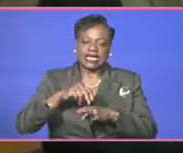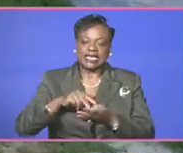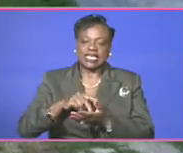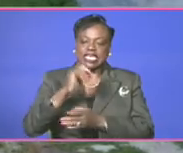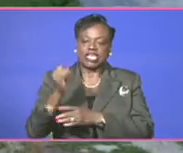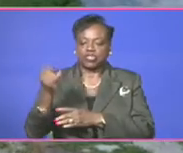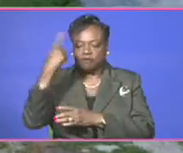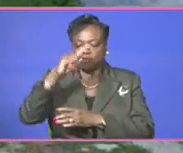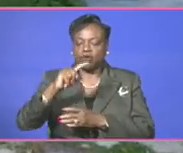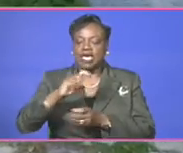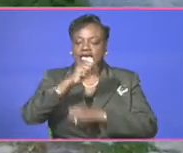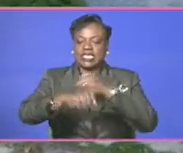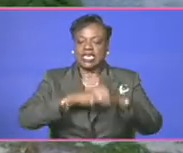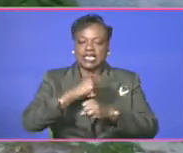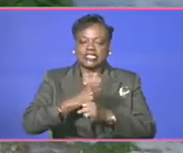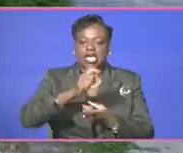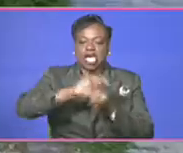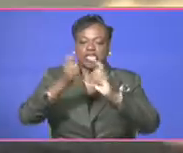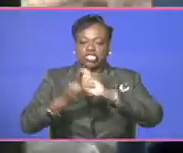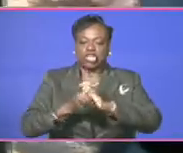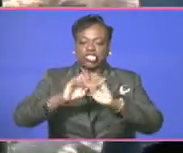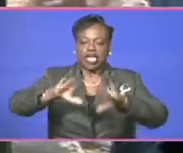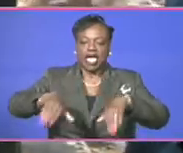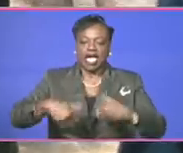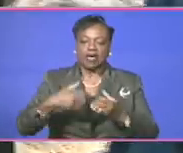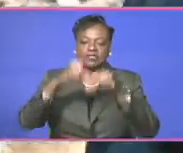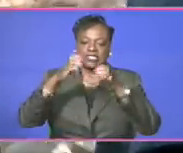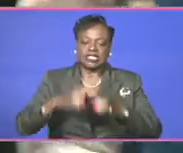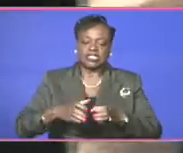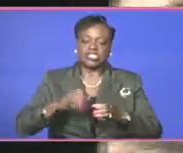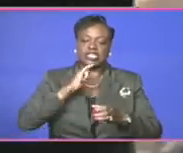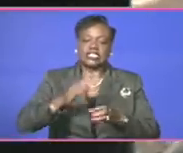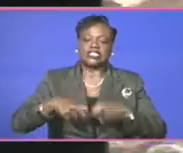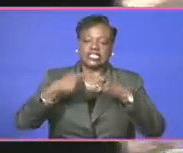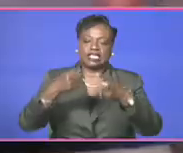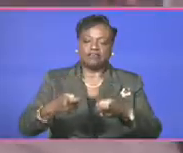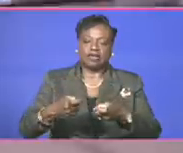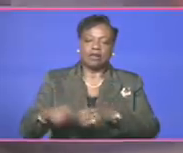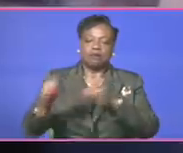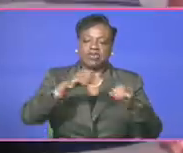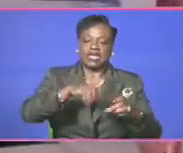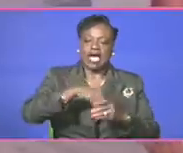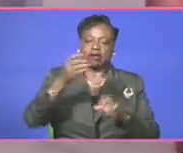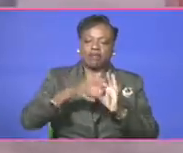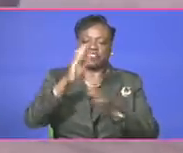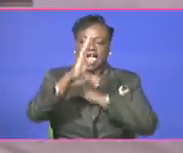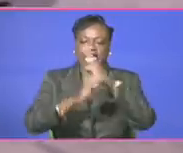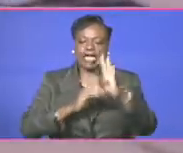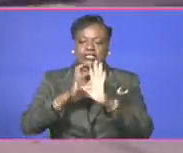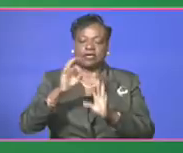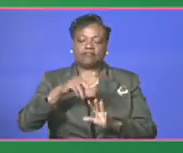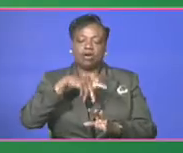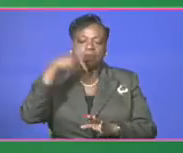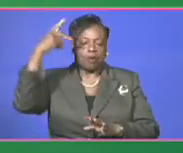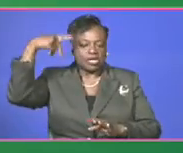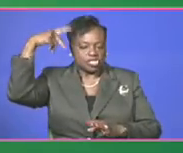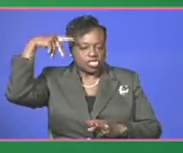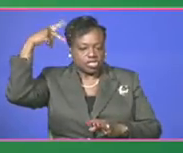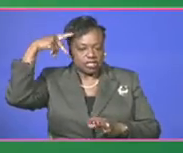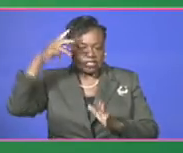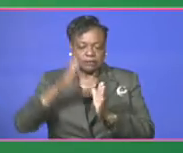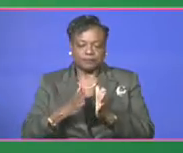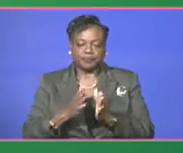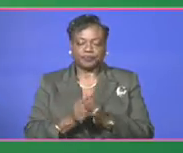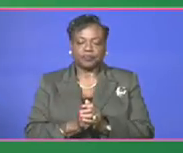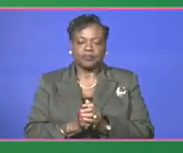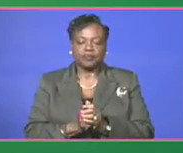the way citizenship is granted, moving the process out of the hands of politicians. I am not sitting down at no thousands of applications to do